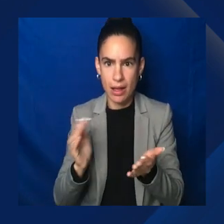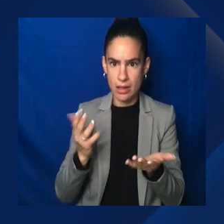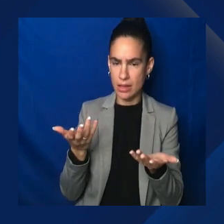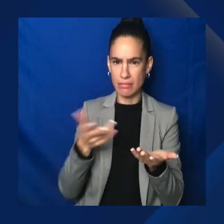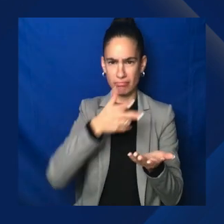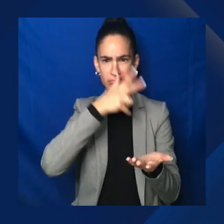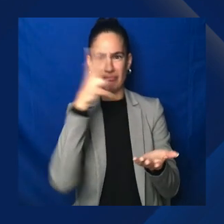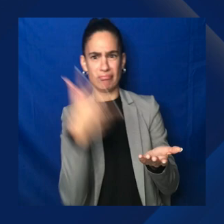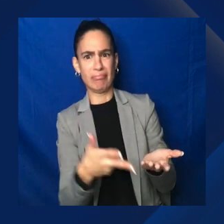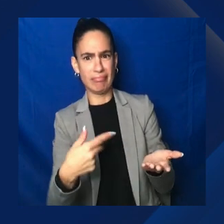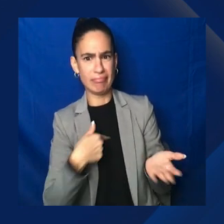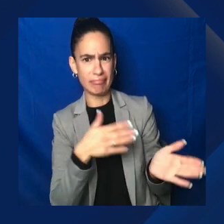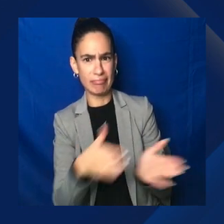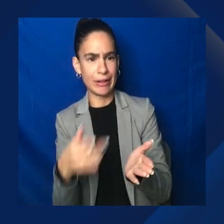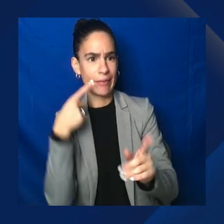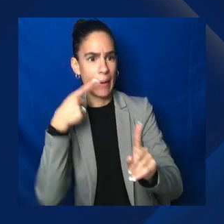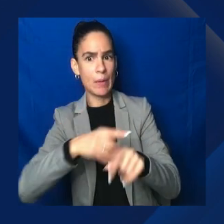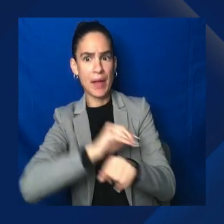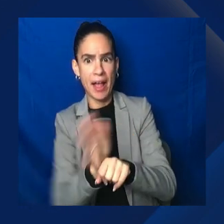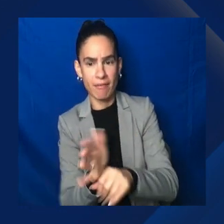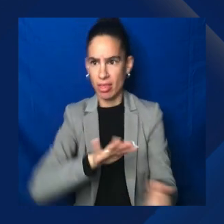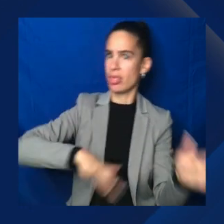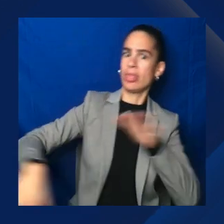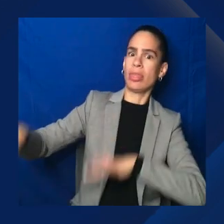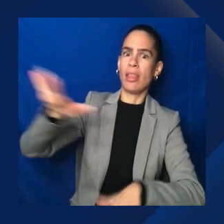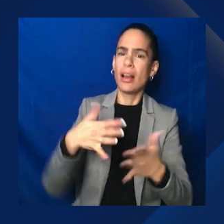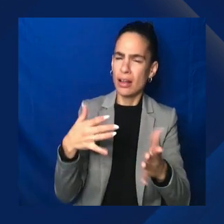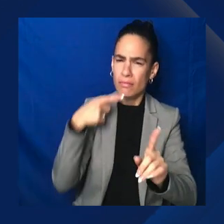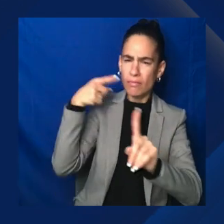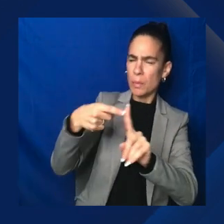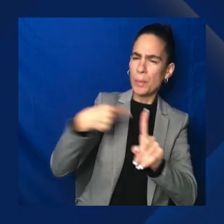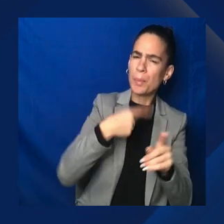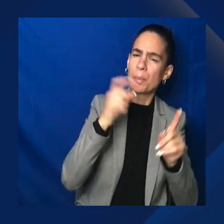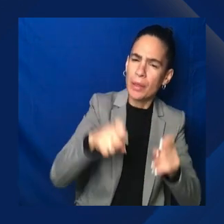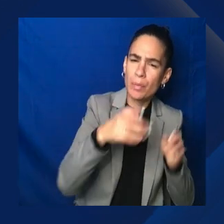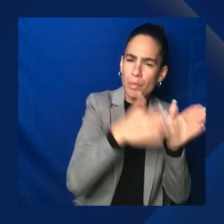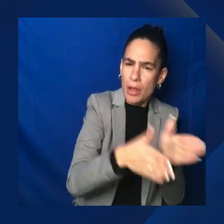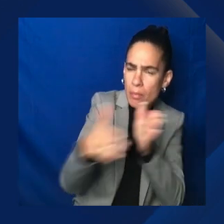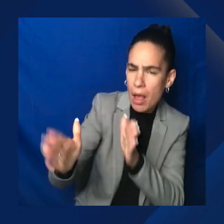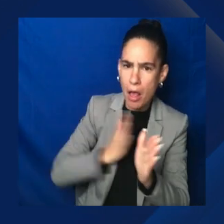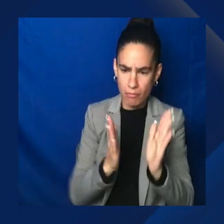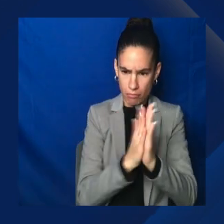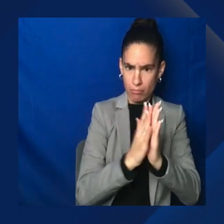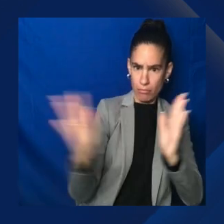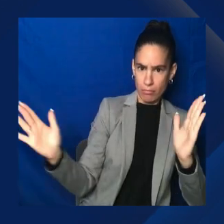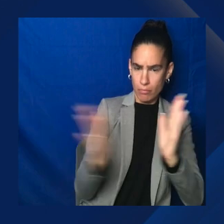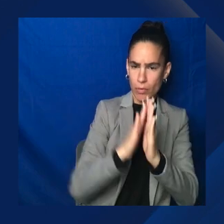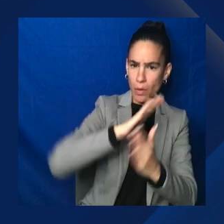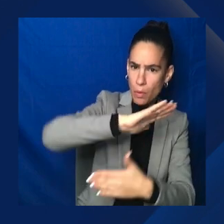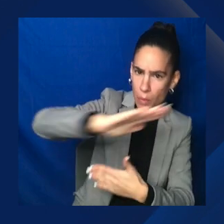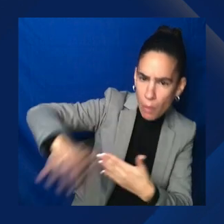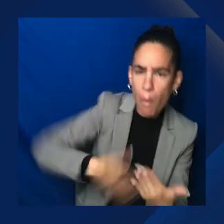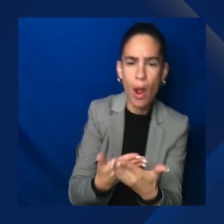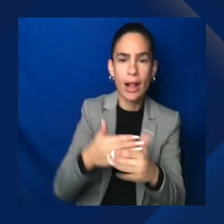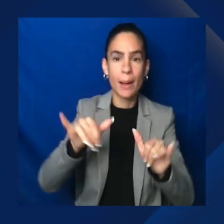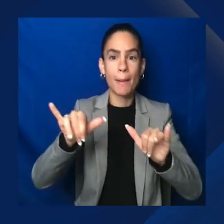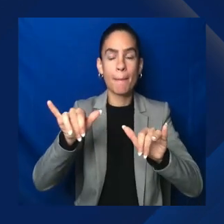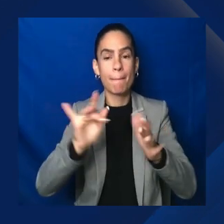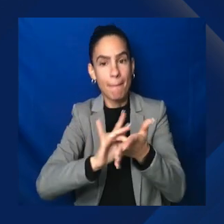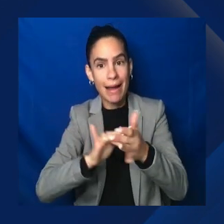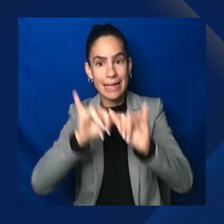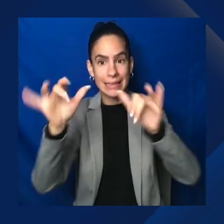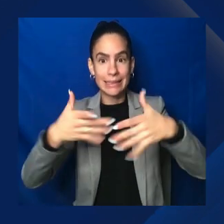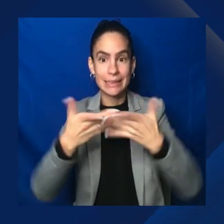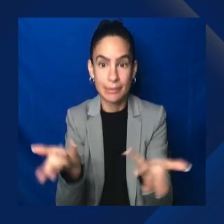our entire medical system like never before. And Build Back Better does that by supporting programs dedicated